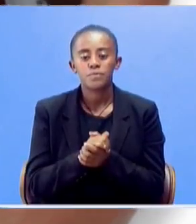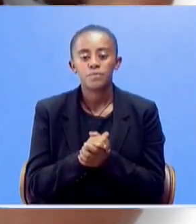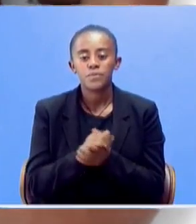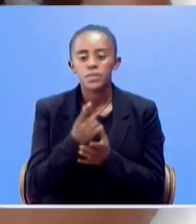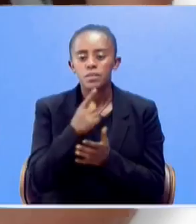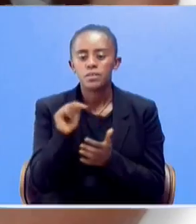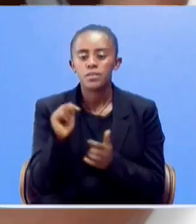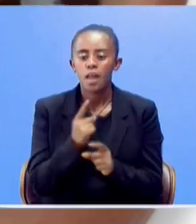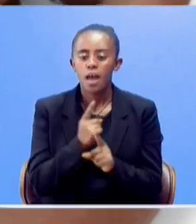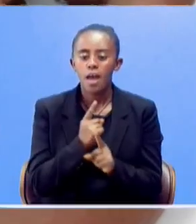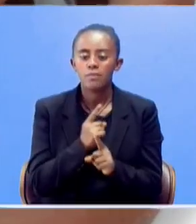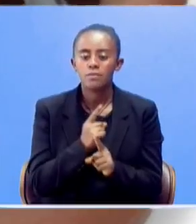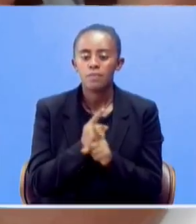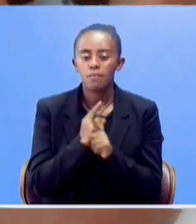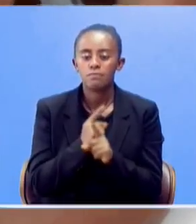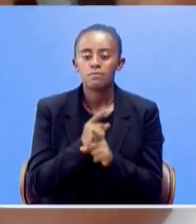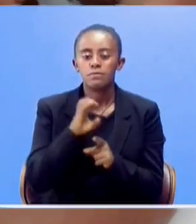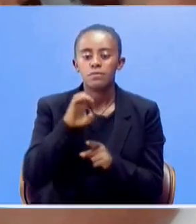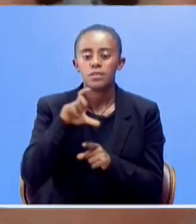exact